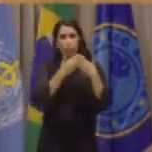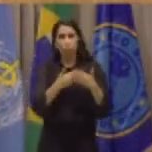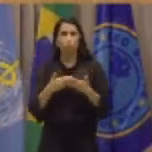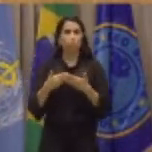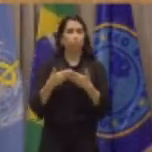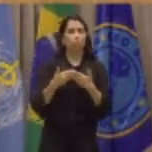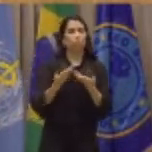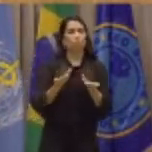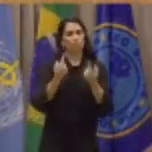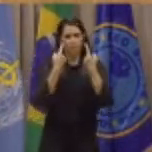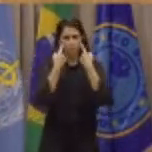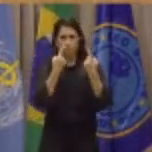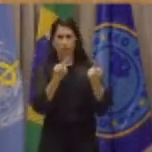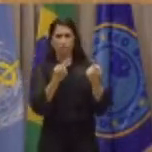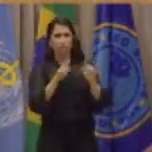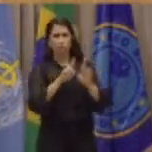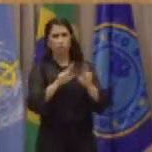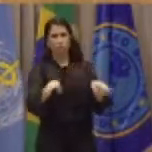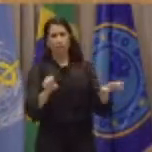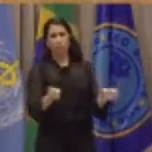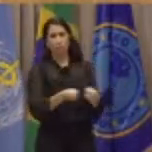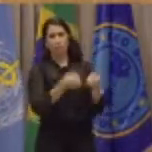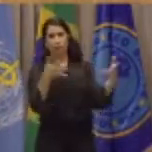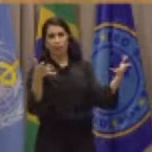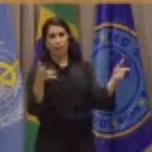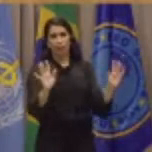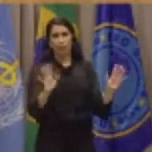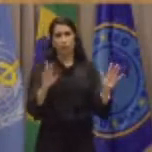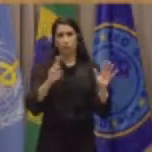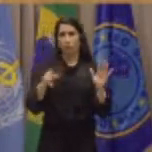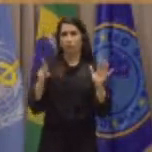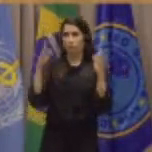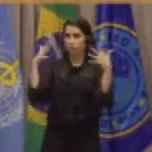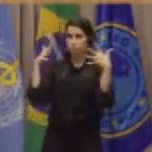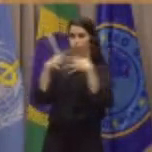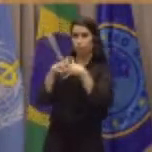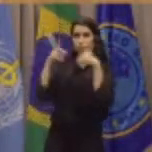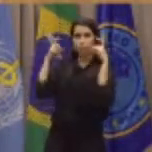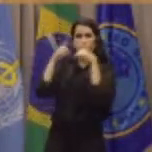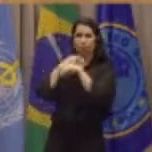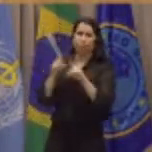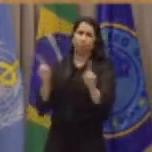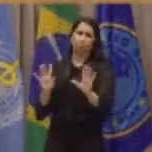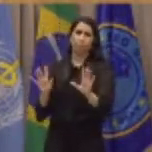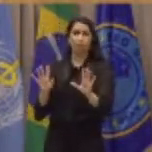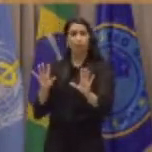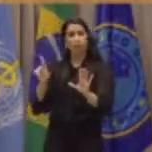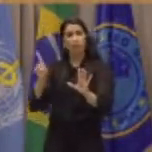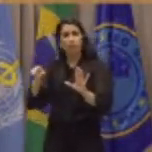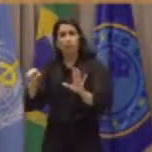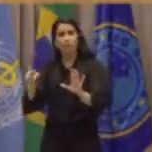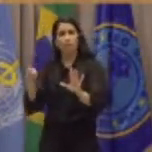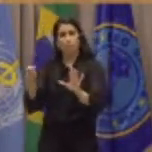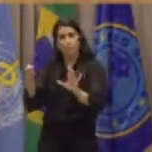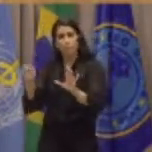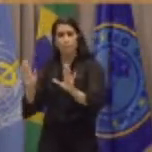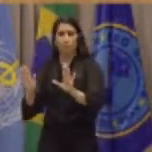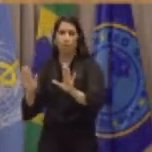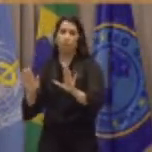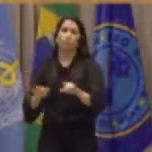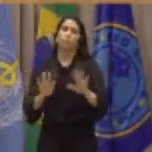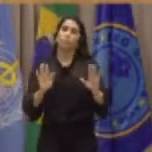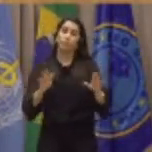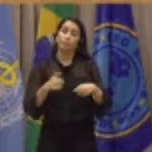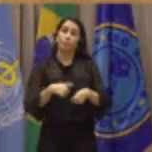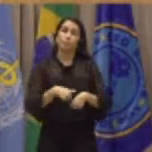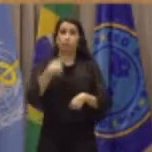As I go forward in my knowledge, it's not so magical and not so complex. I think it is, but I